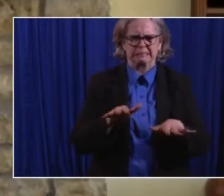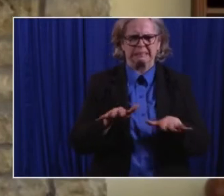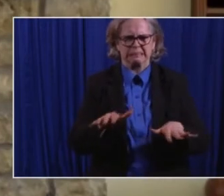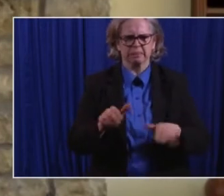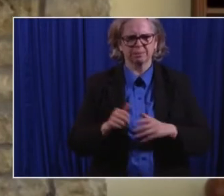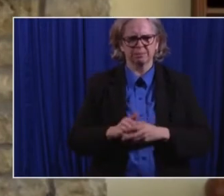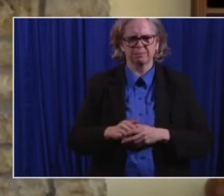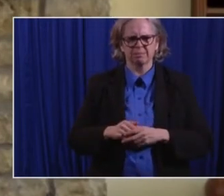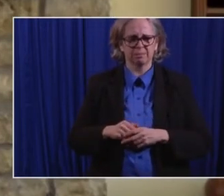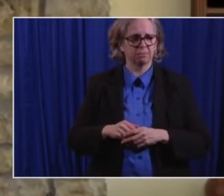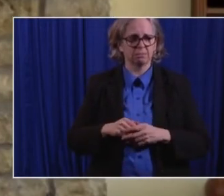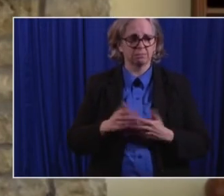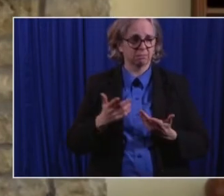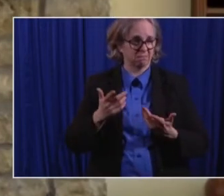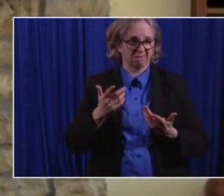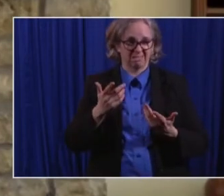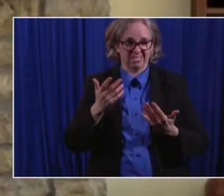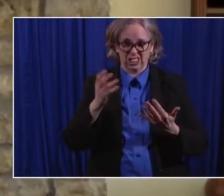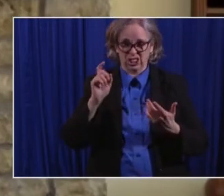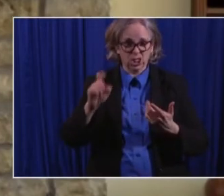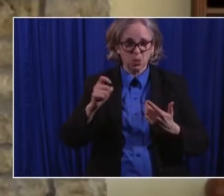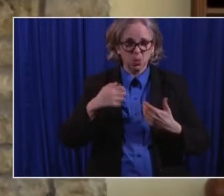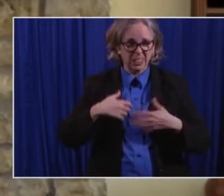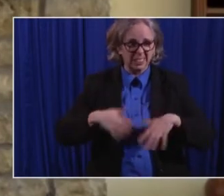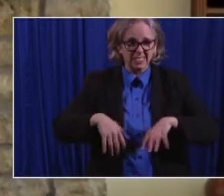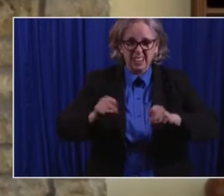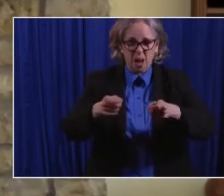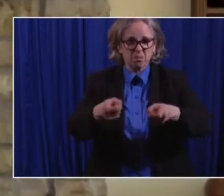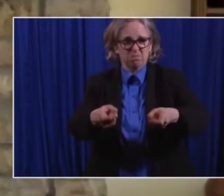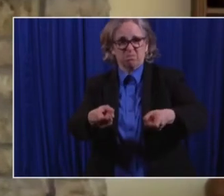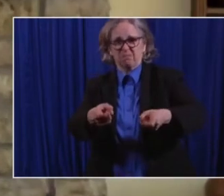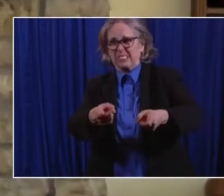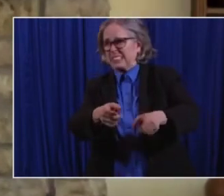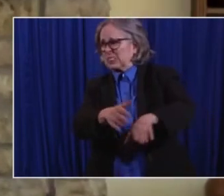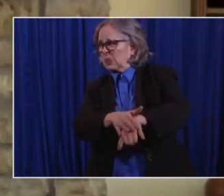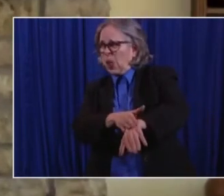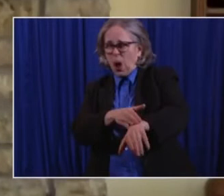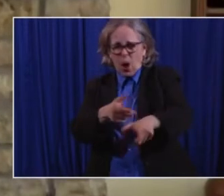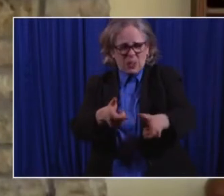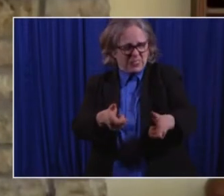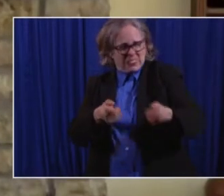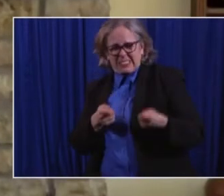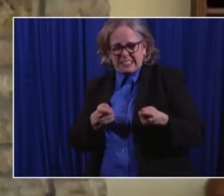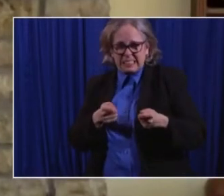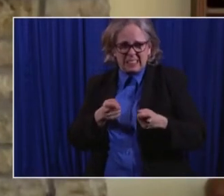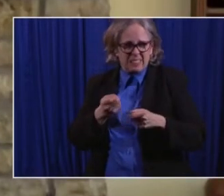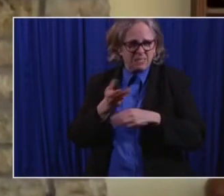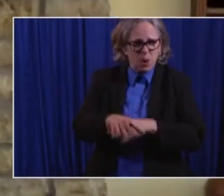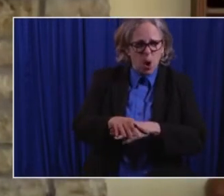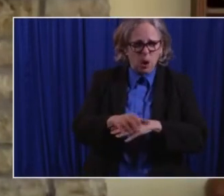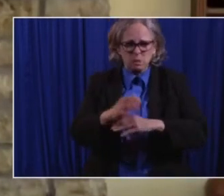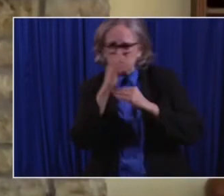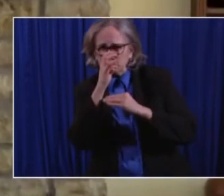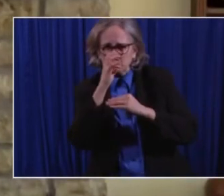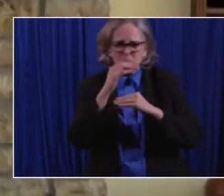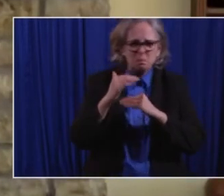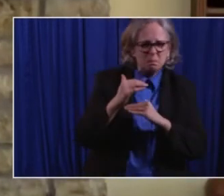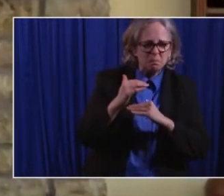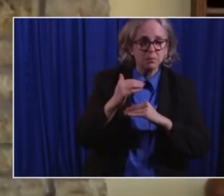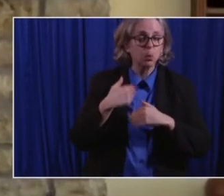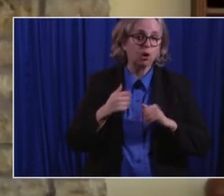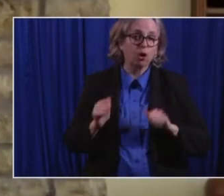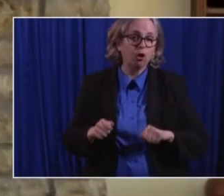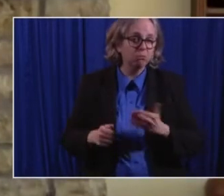mean, no responsible person would say that we might not do that. We might, if that's where it is.